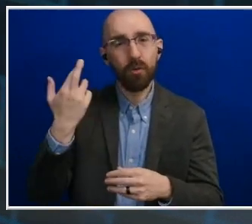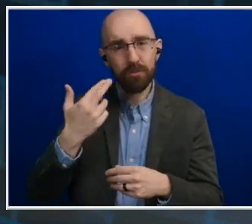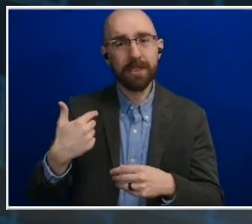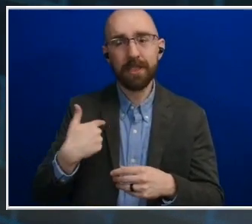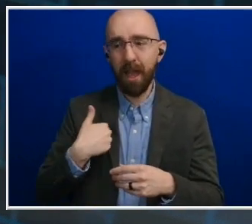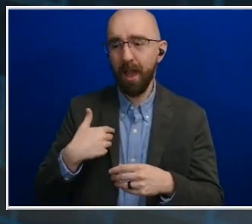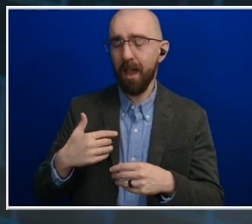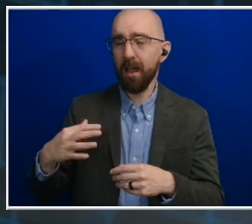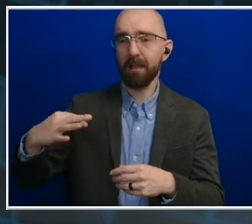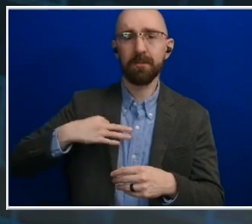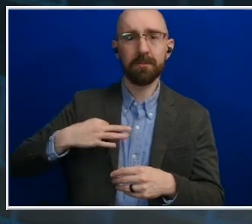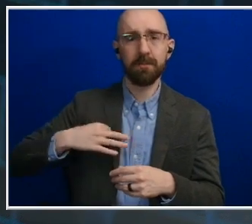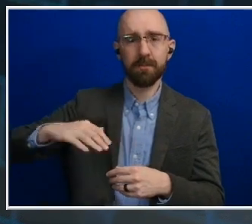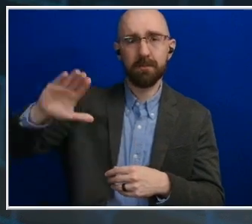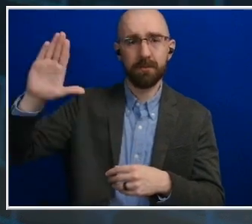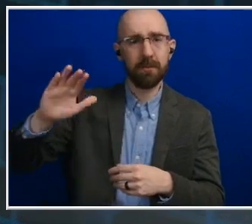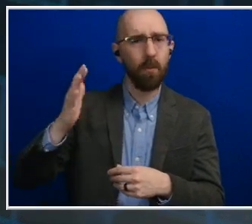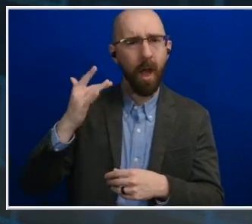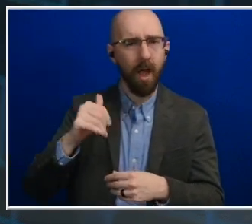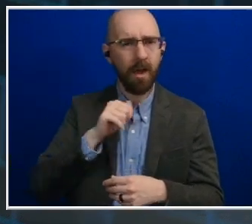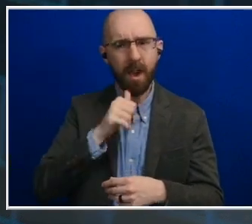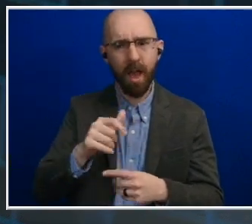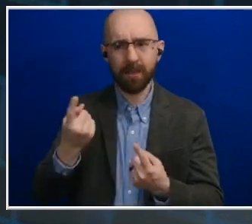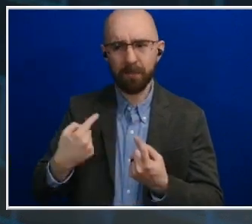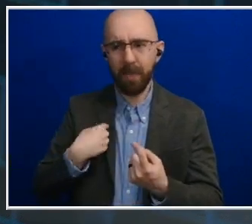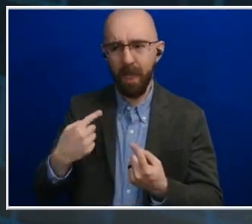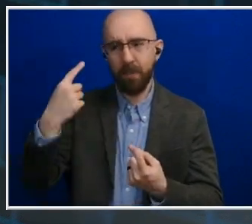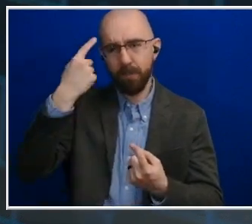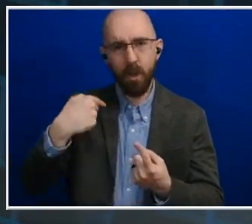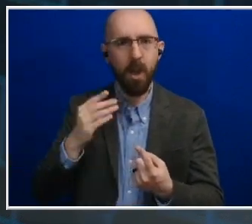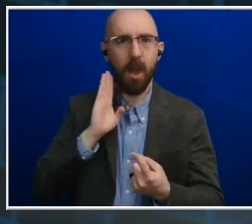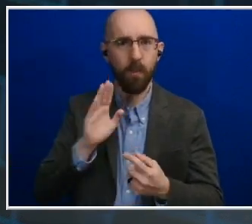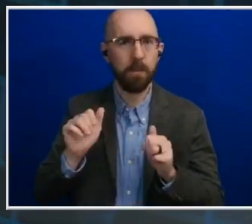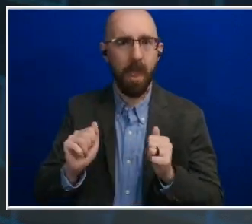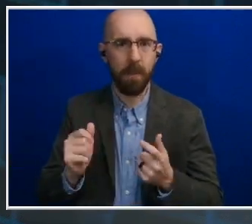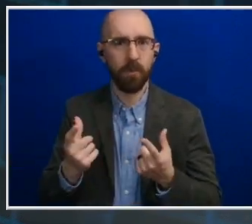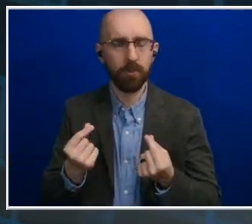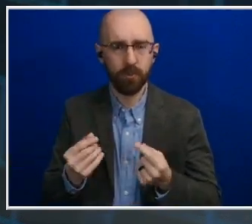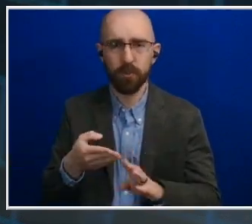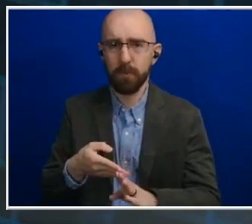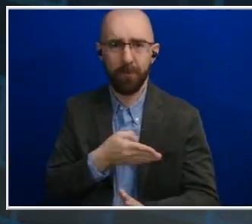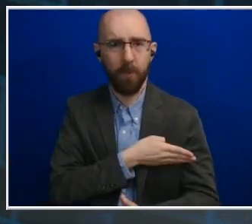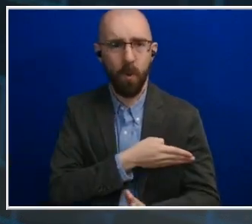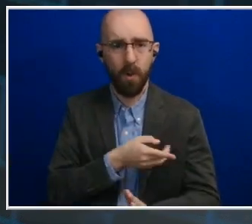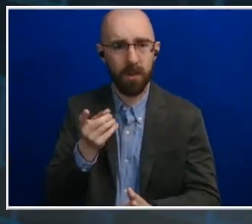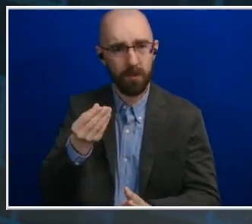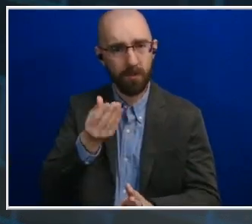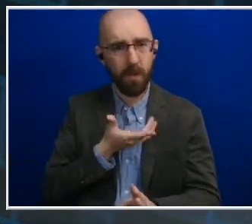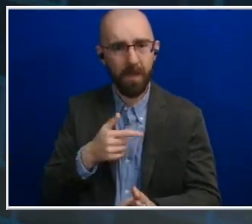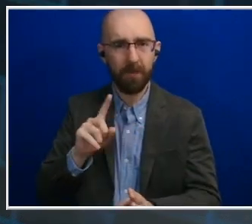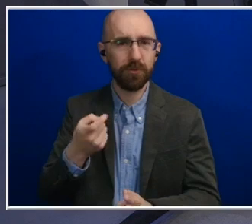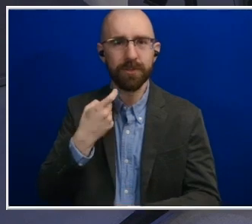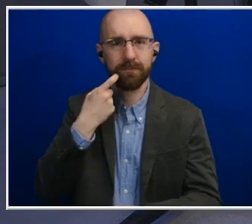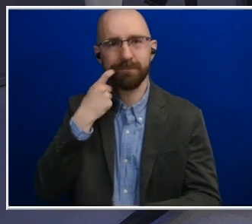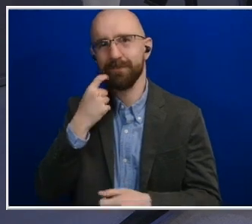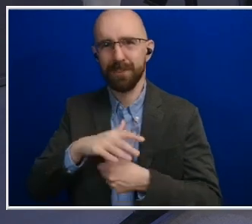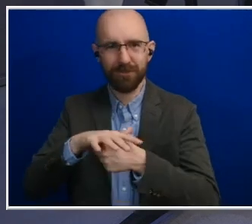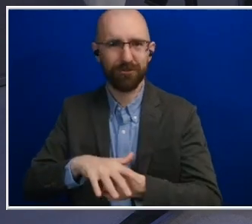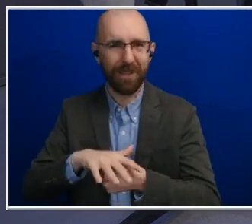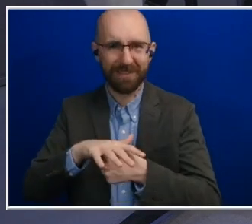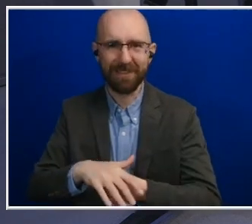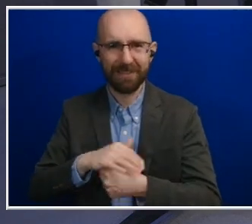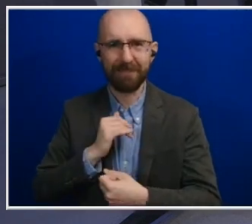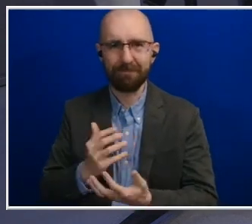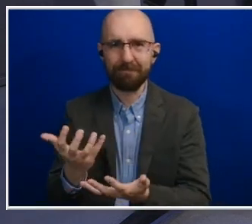do it is it's not something I ever thought I would be able to do. And he told me I'm just addicted to stress. No, I think you're